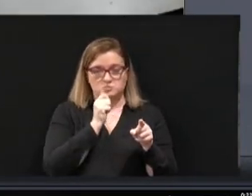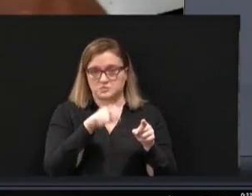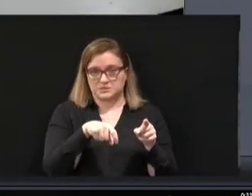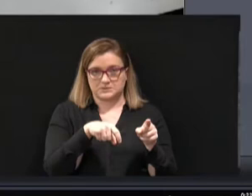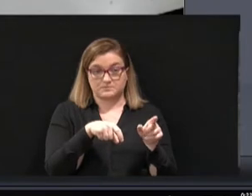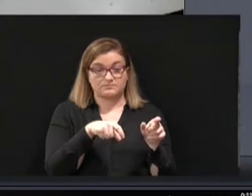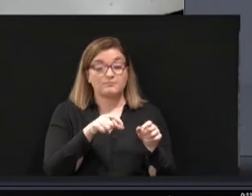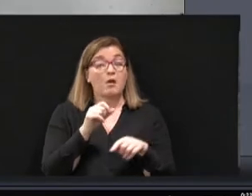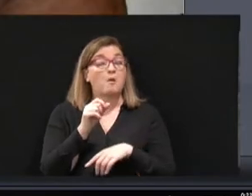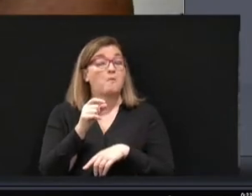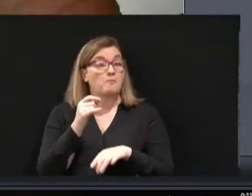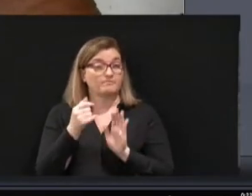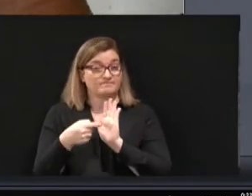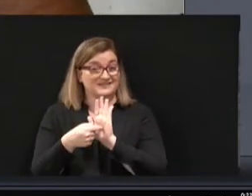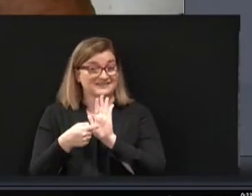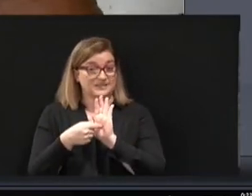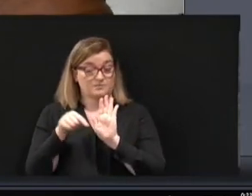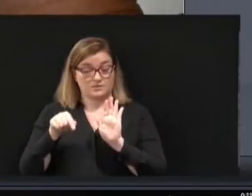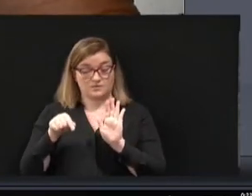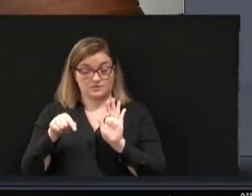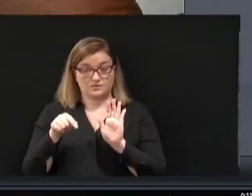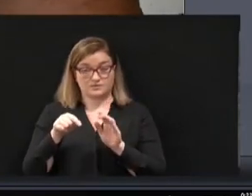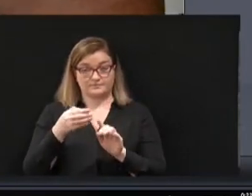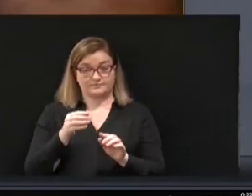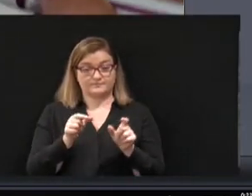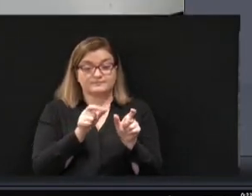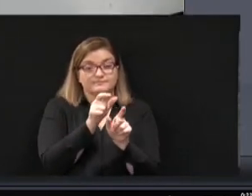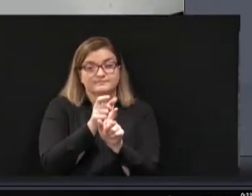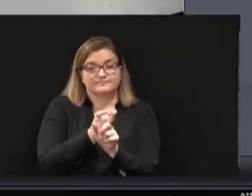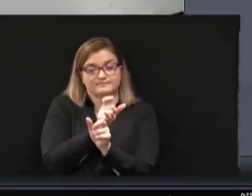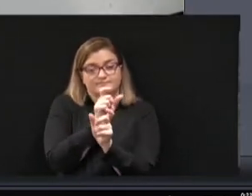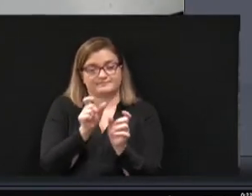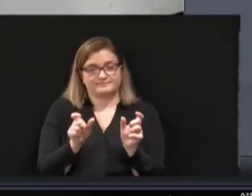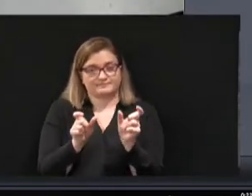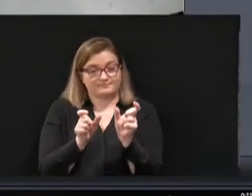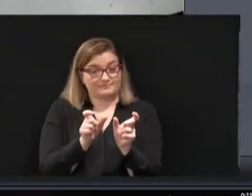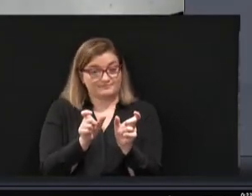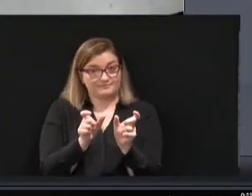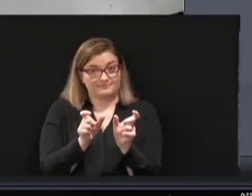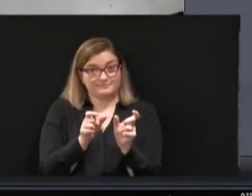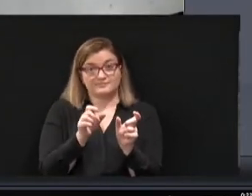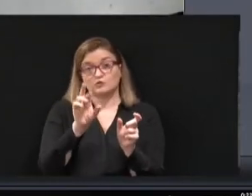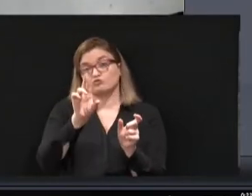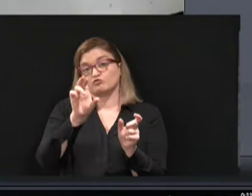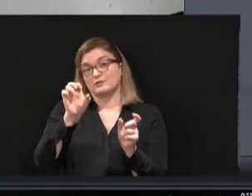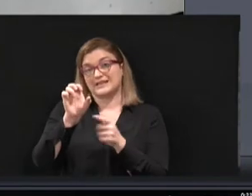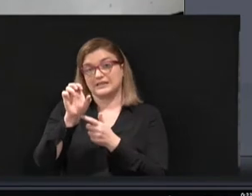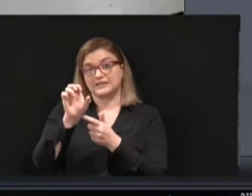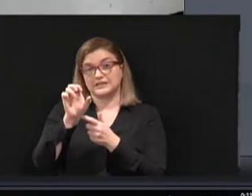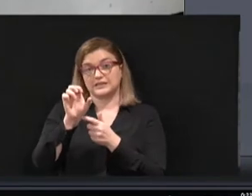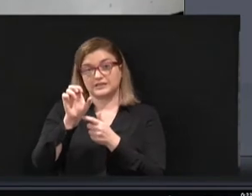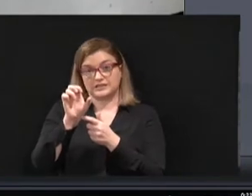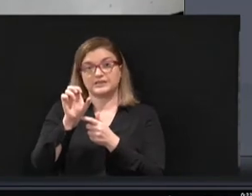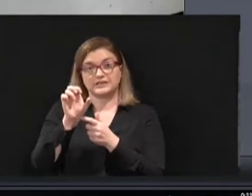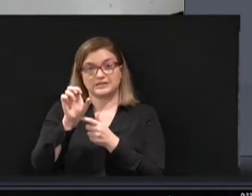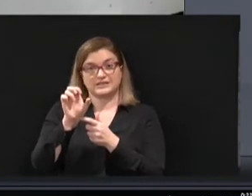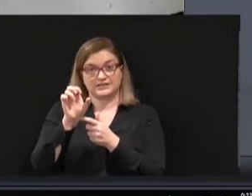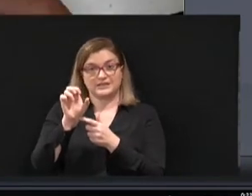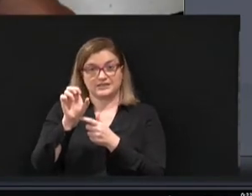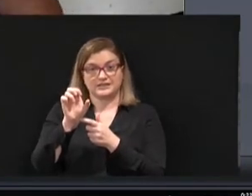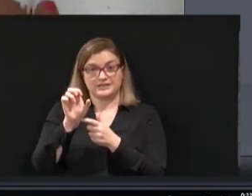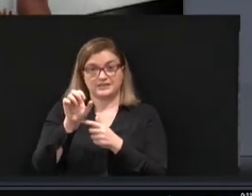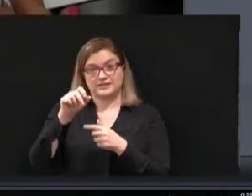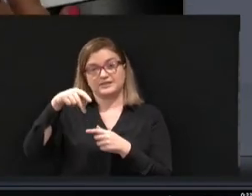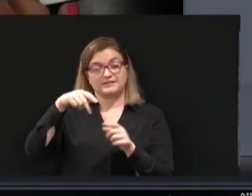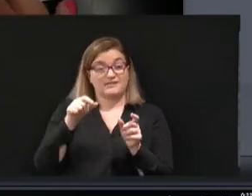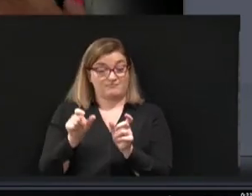morpheme like the prefix re, it cannot stand by itself. That is a bound morpheme. Or